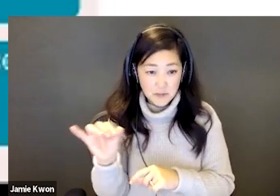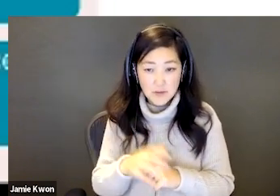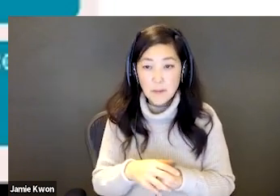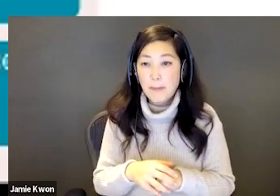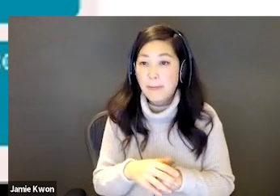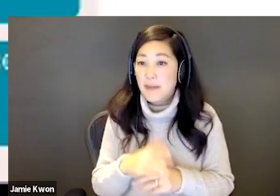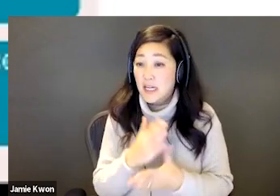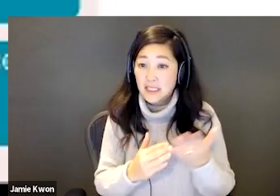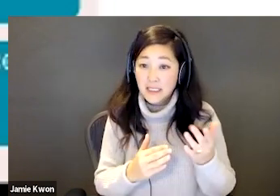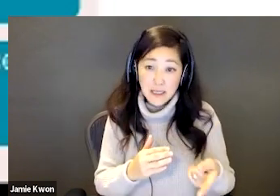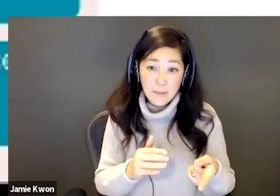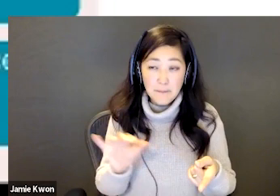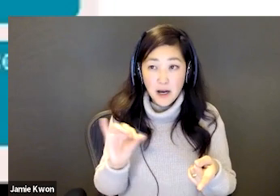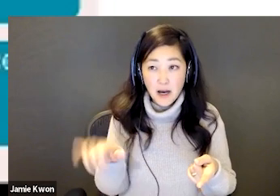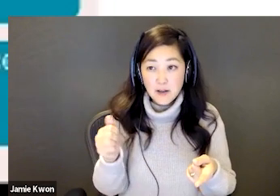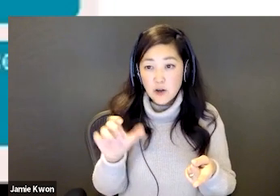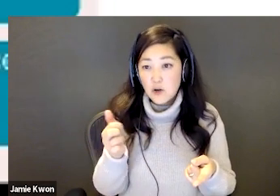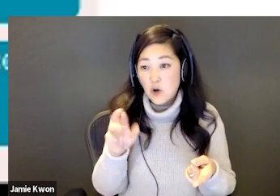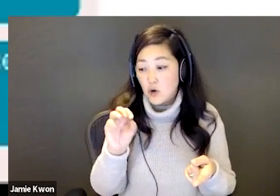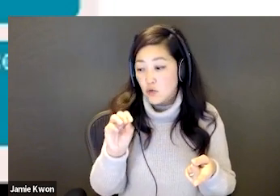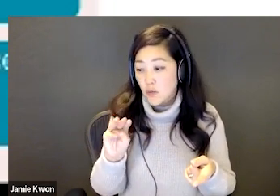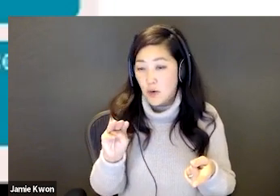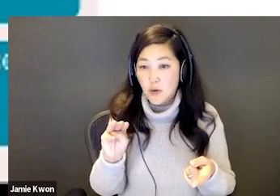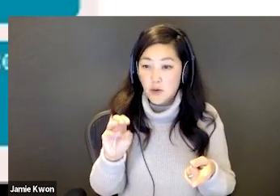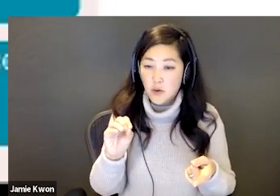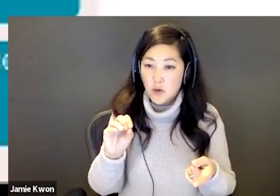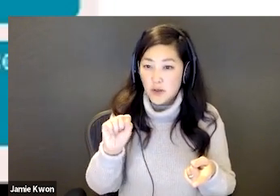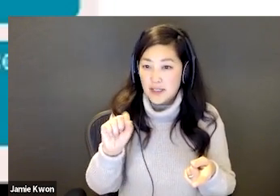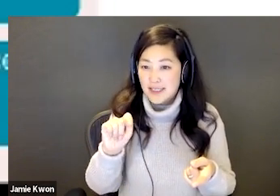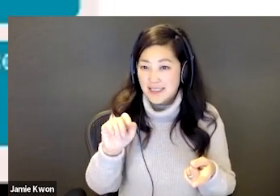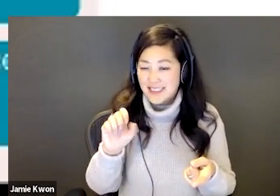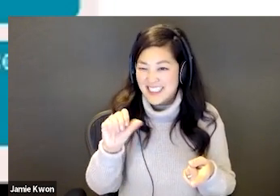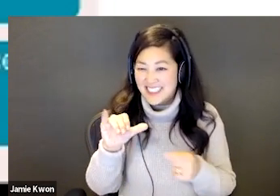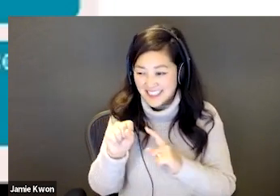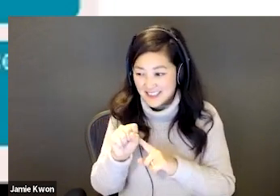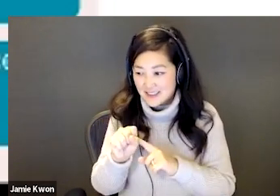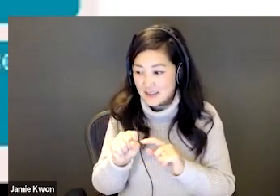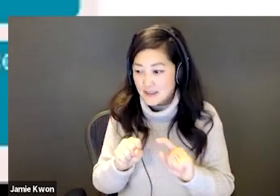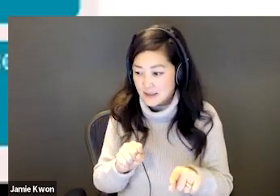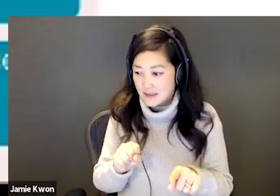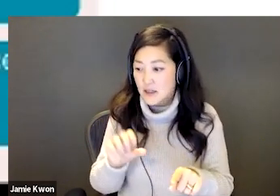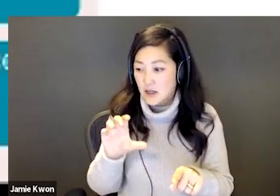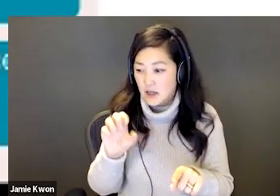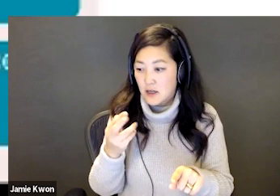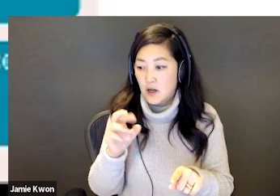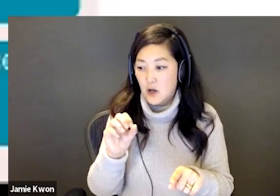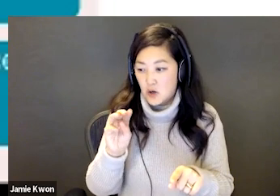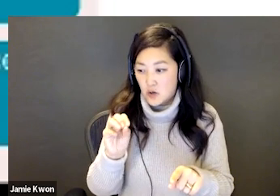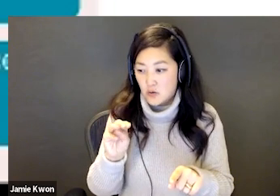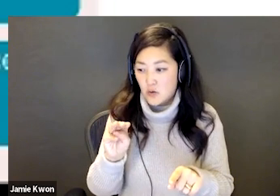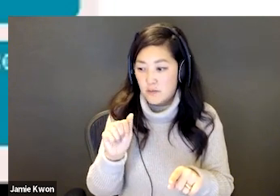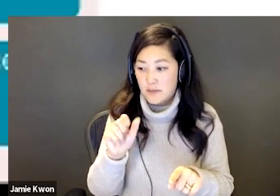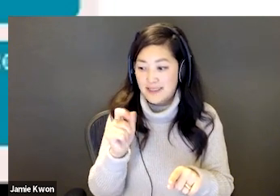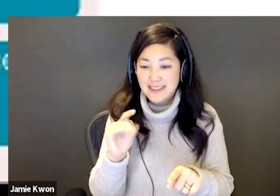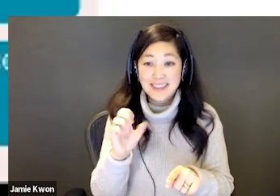delightful ones like chromesthesia, which is where that I actually see and I also sense, feel music and